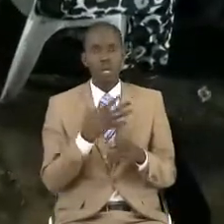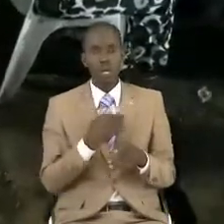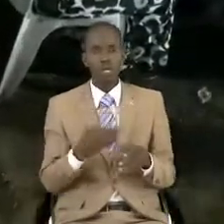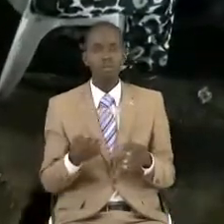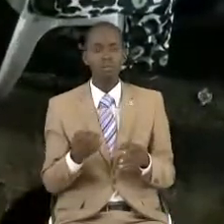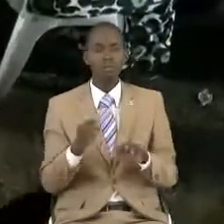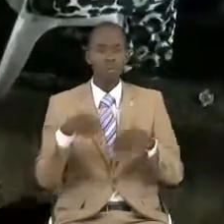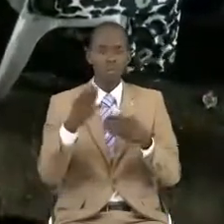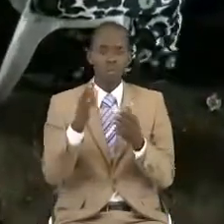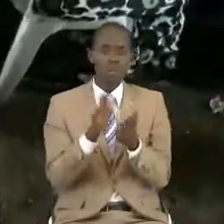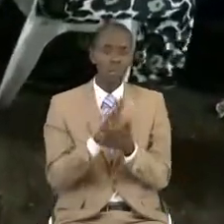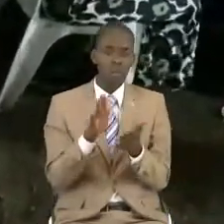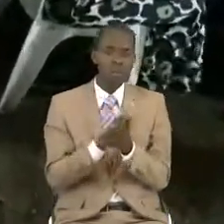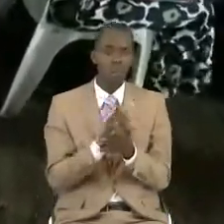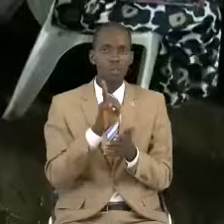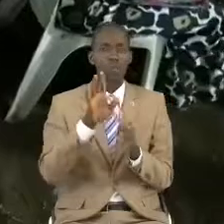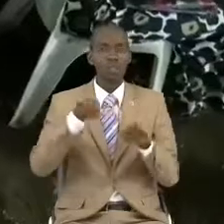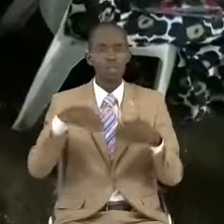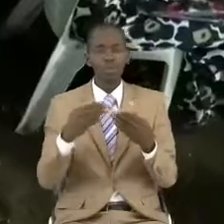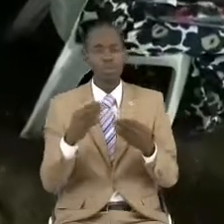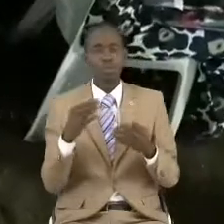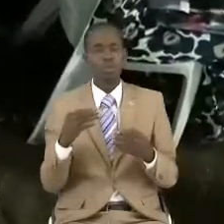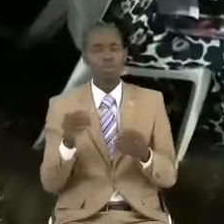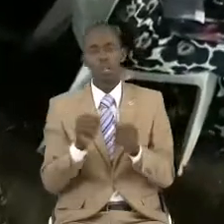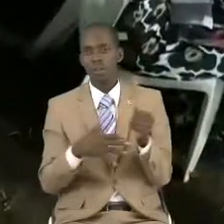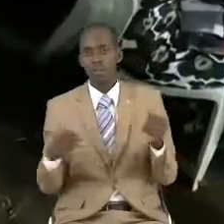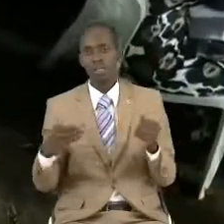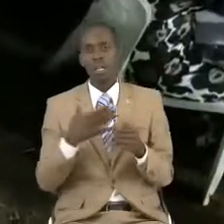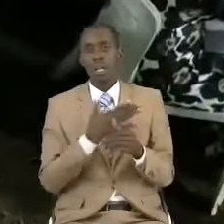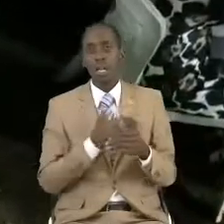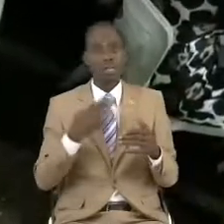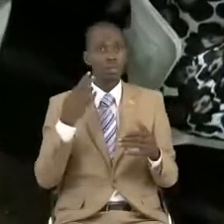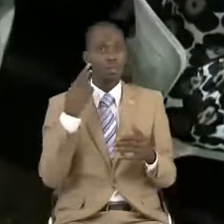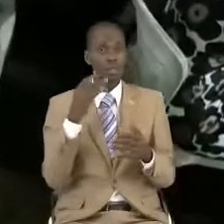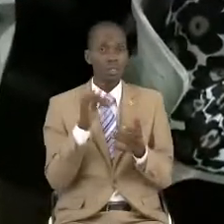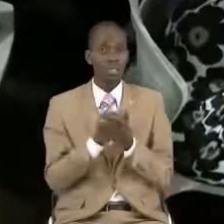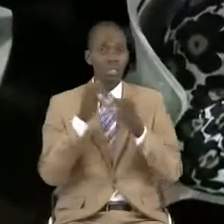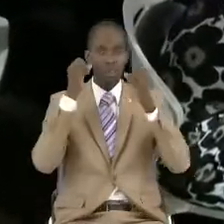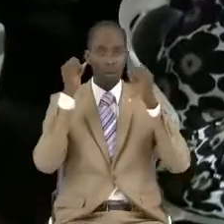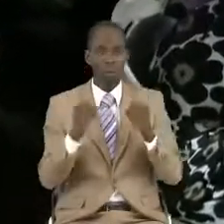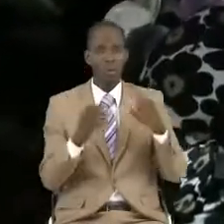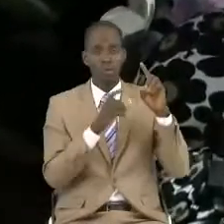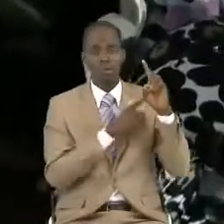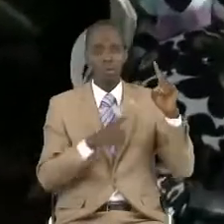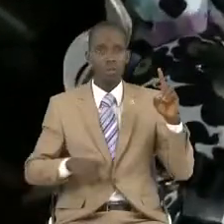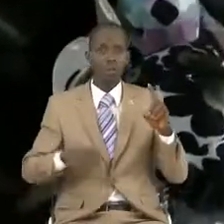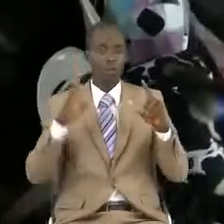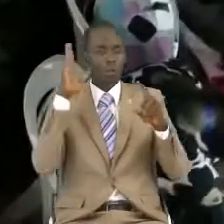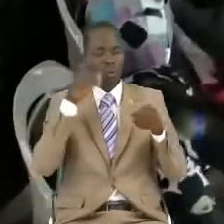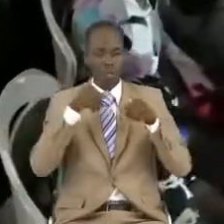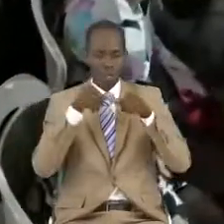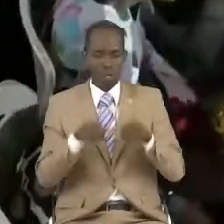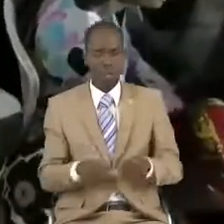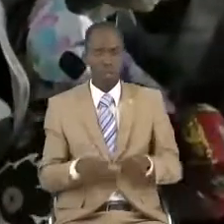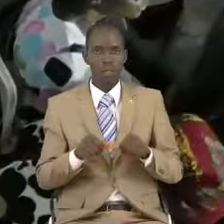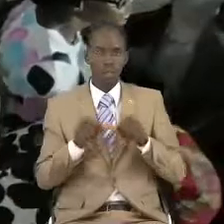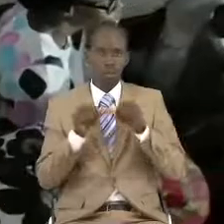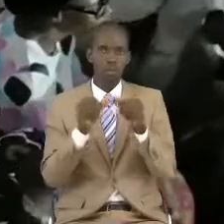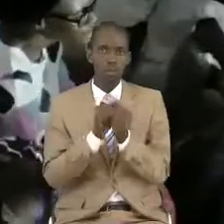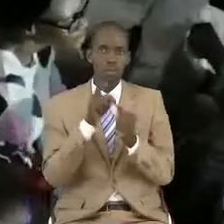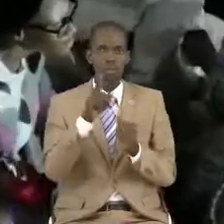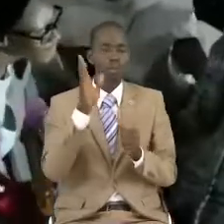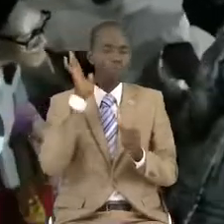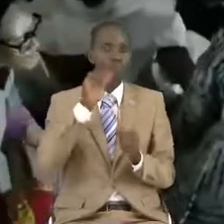new life now and the power of the lord will abide and remain with you you will not go back into that